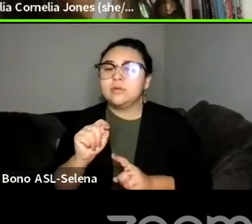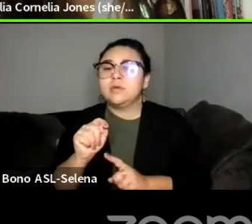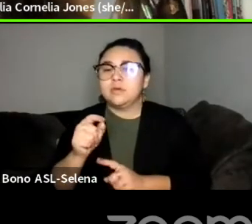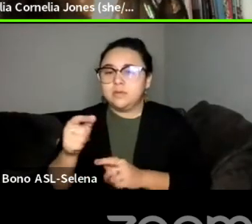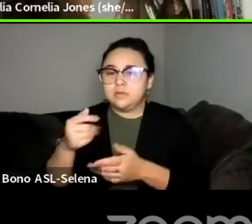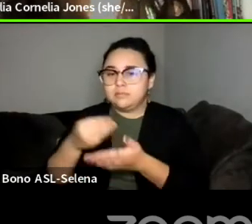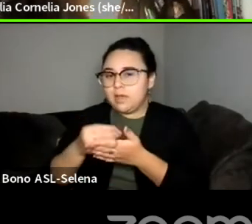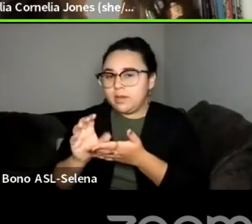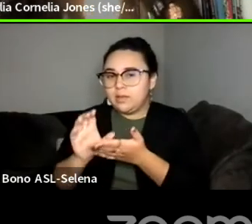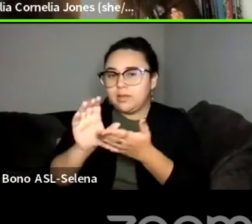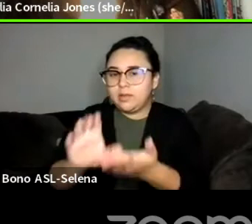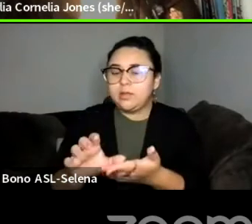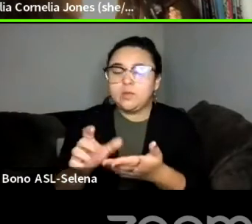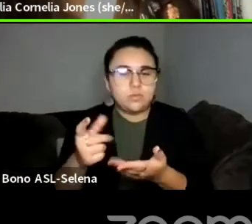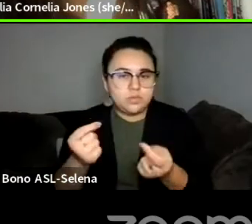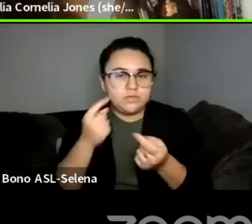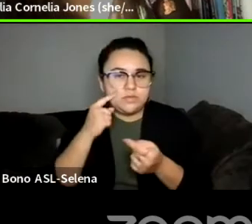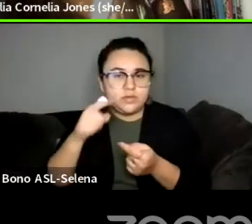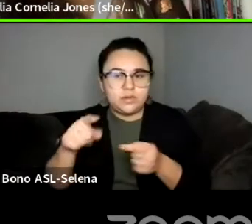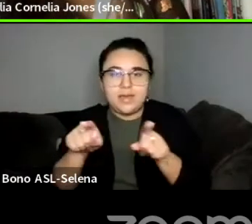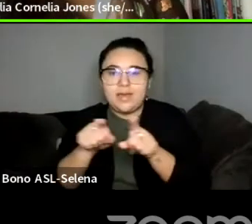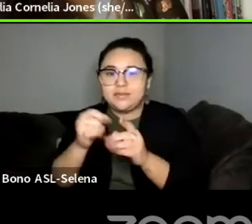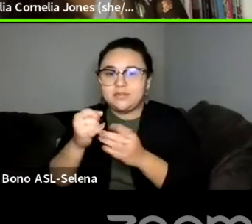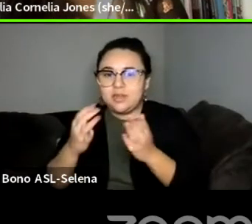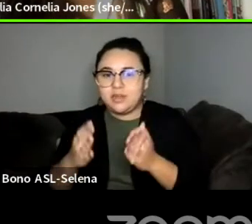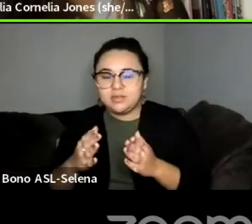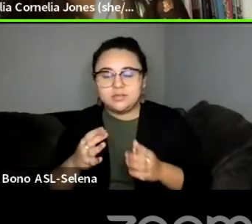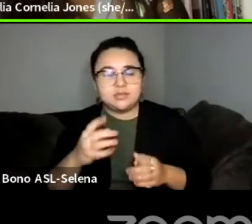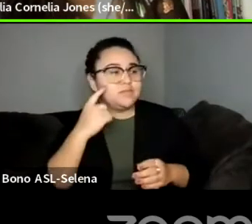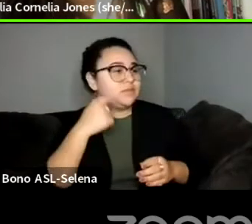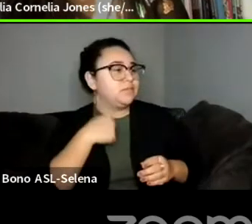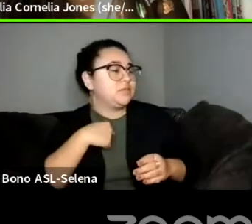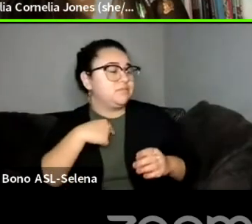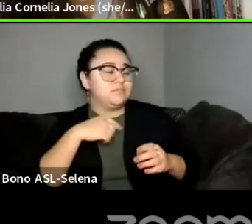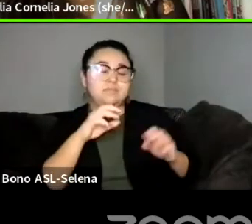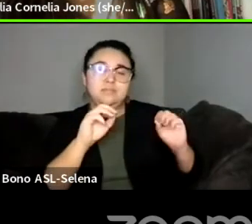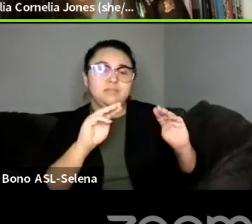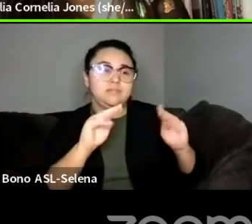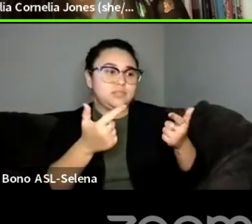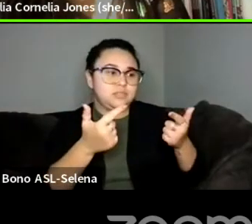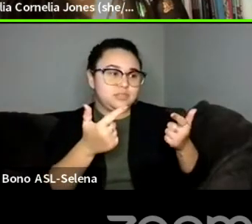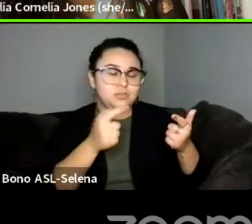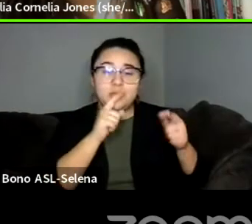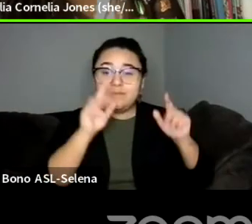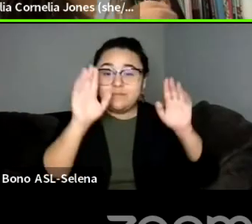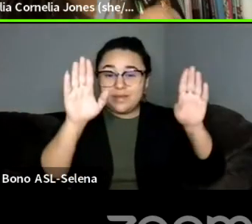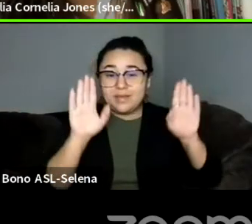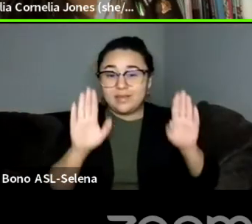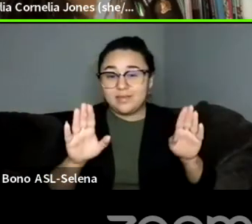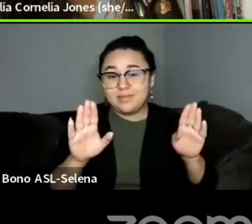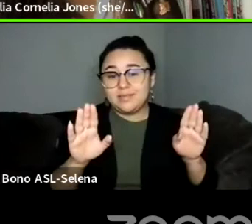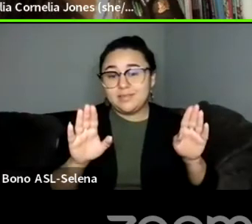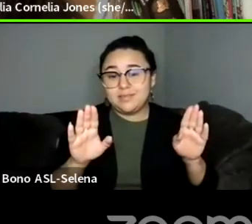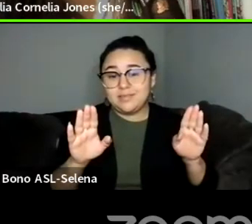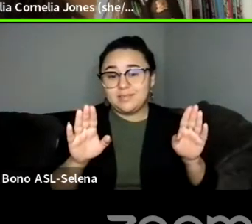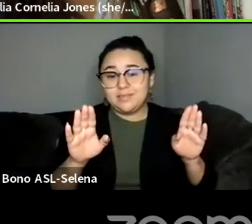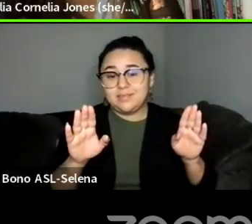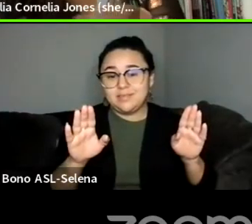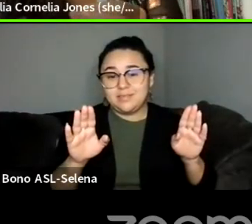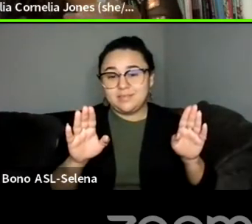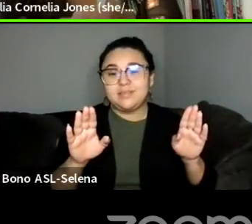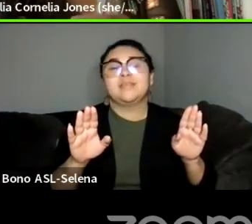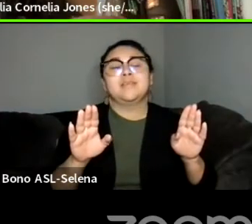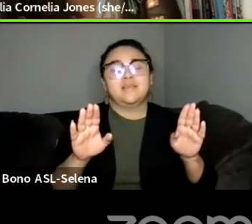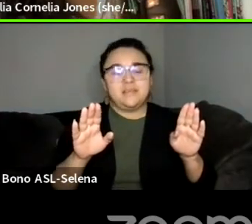my gosh. I mean, it was fantastic. It was just... I had just gotten a